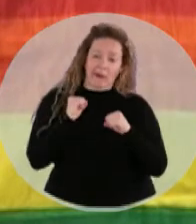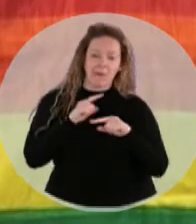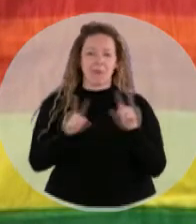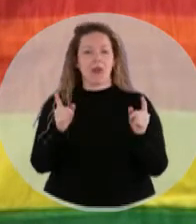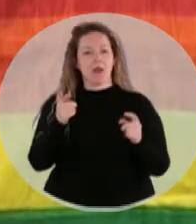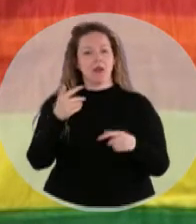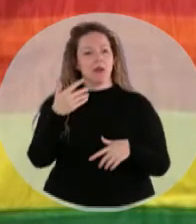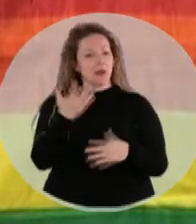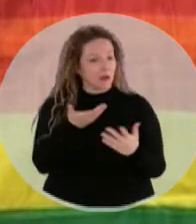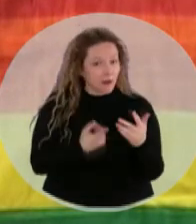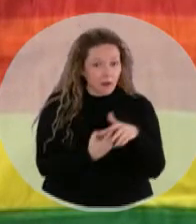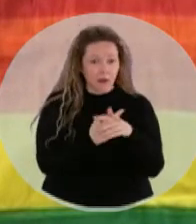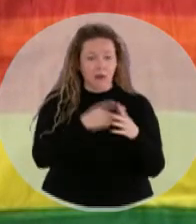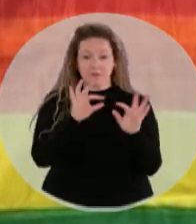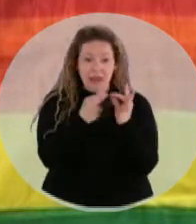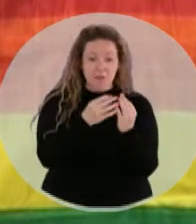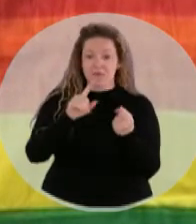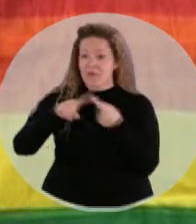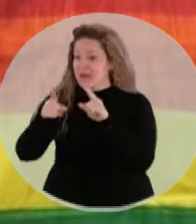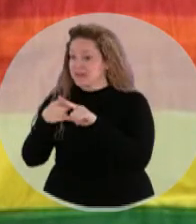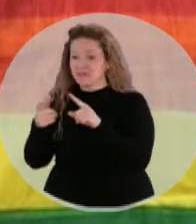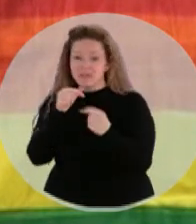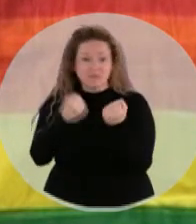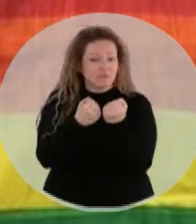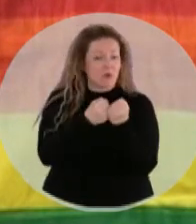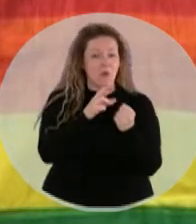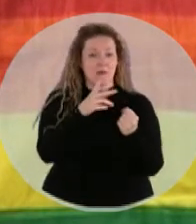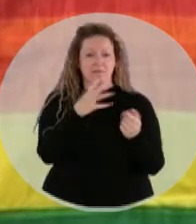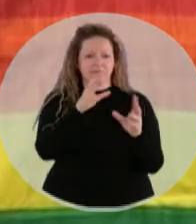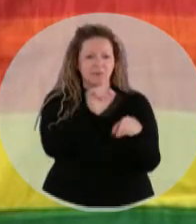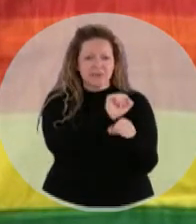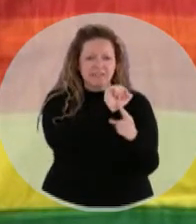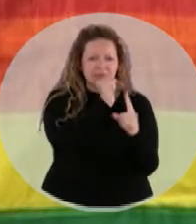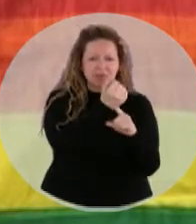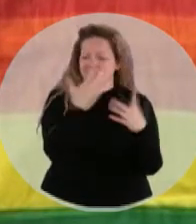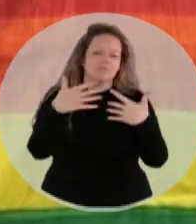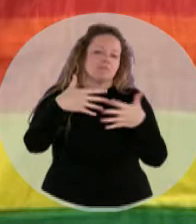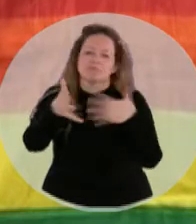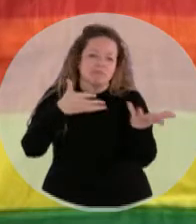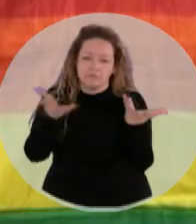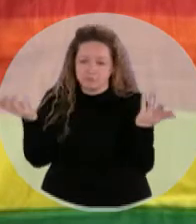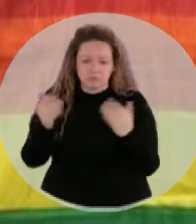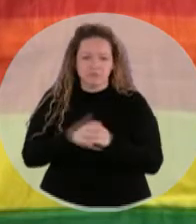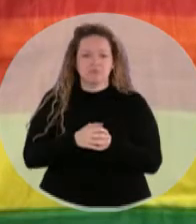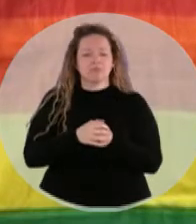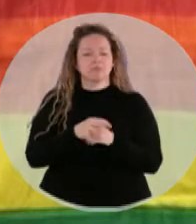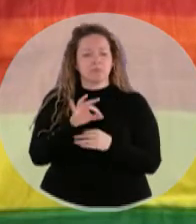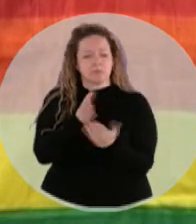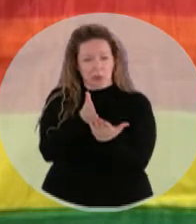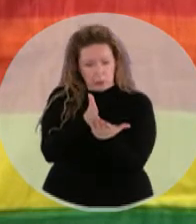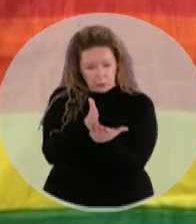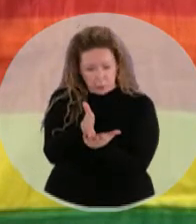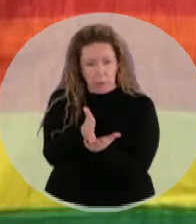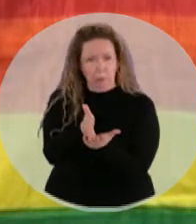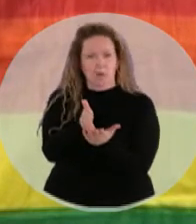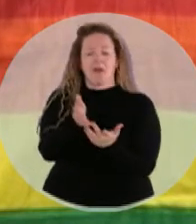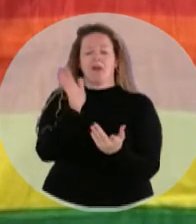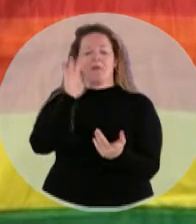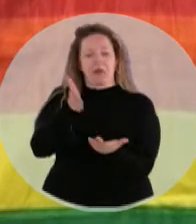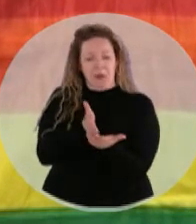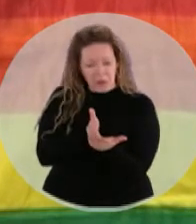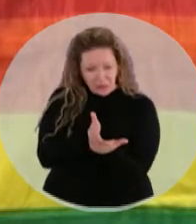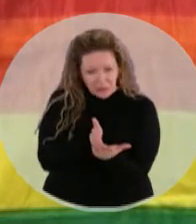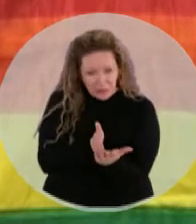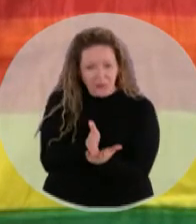but every time, whether it's your family's not supportive or you're having trouble at work or whatever,